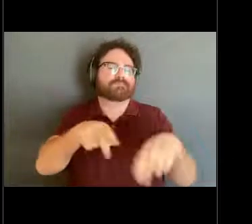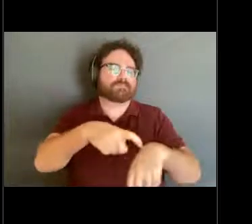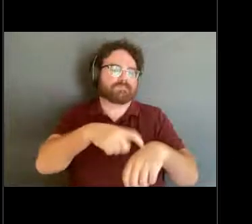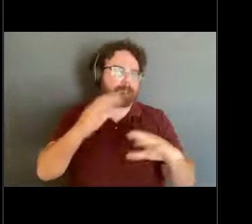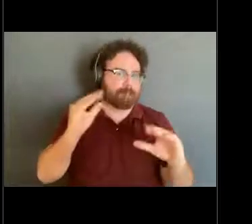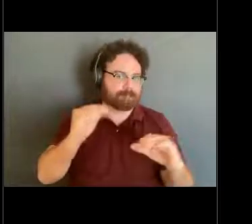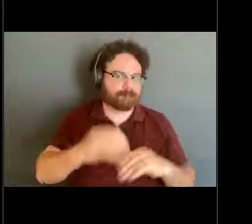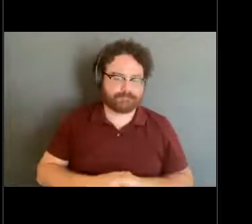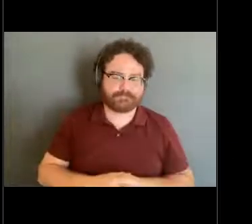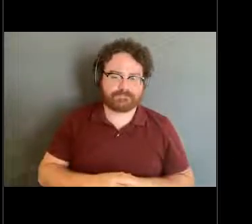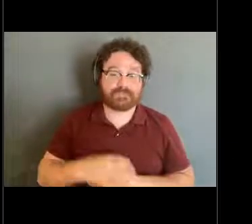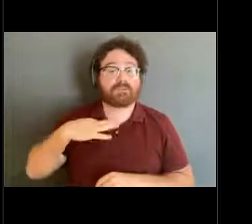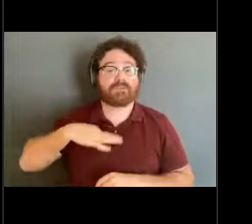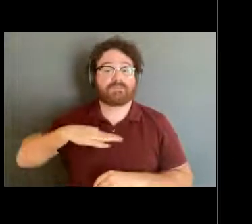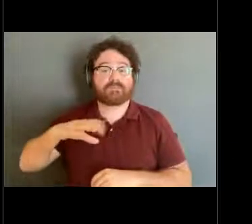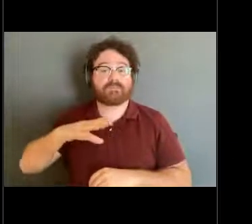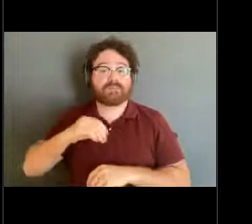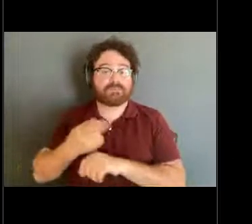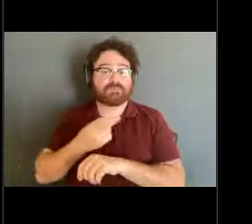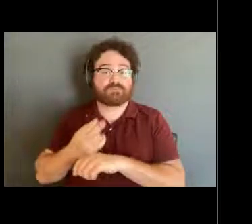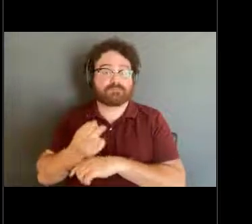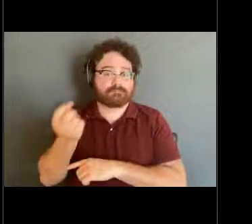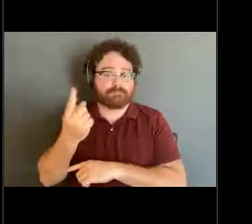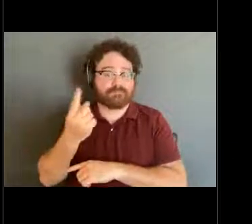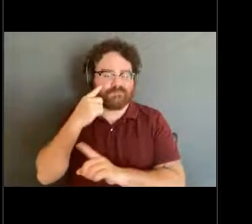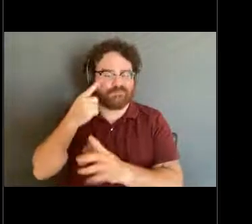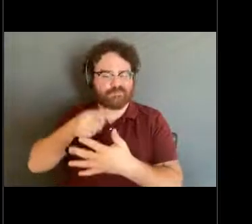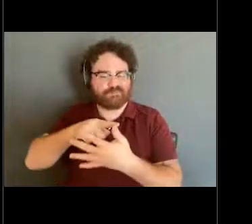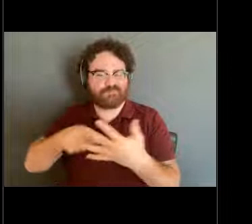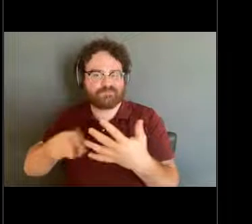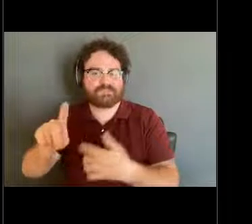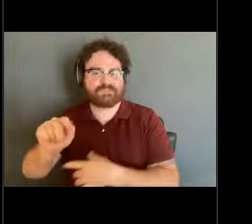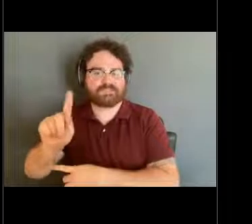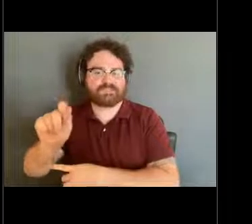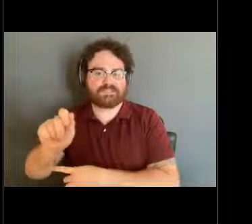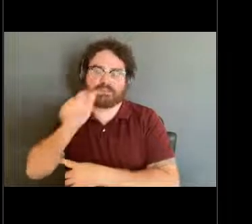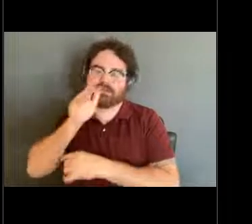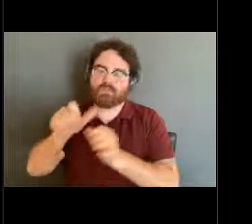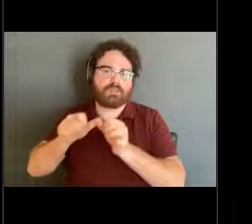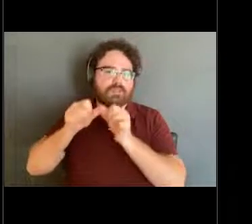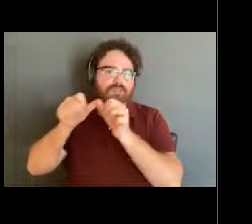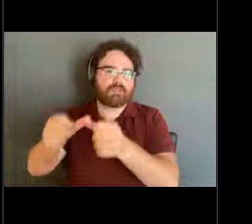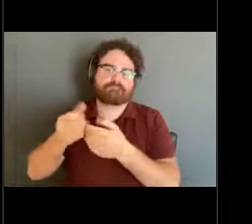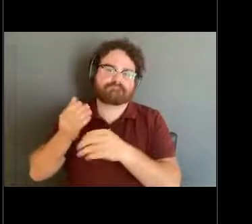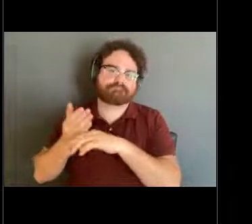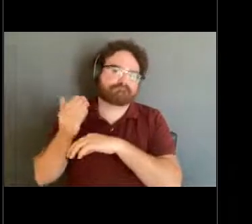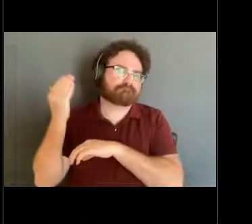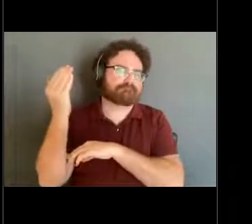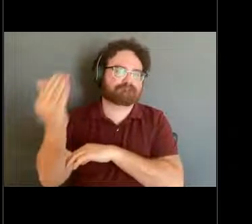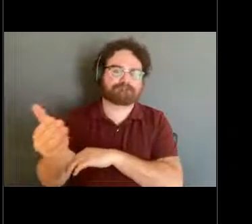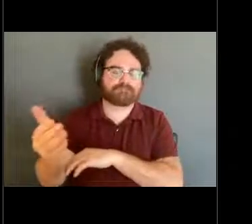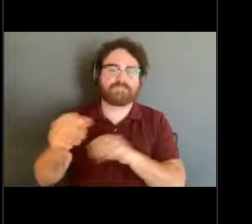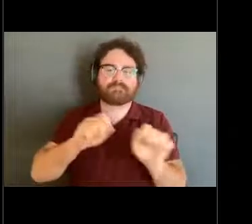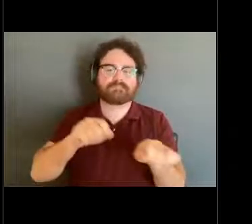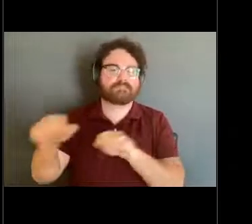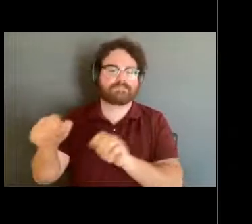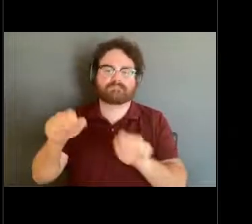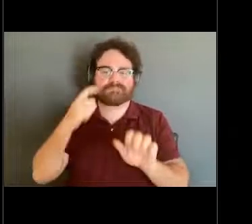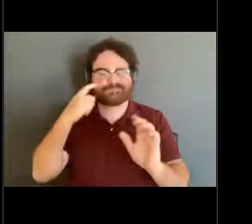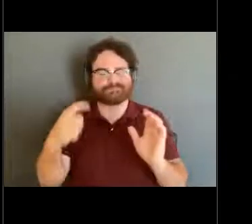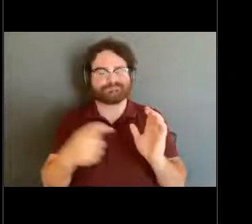The benefit and the use, however, of those data go far beyond the ability to detect